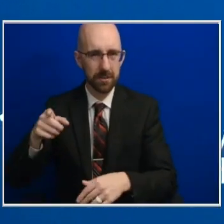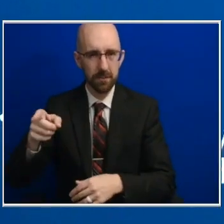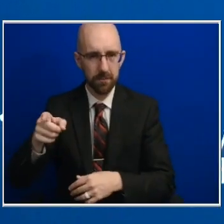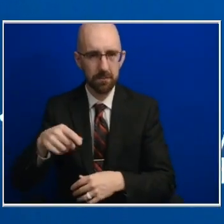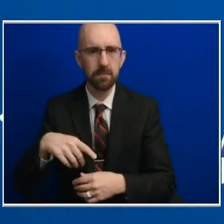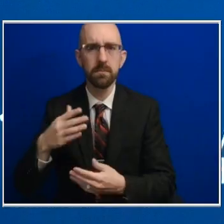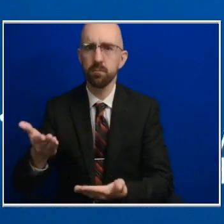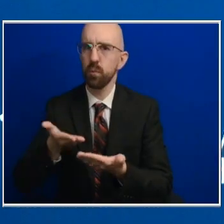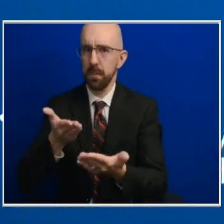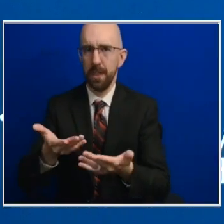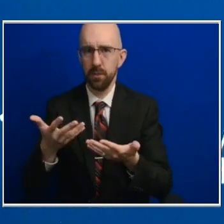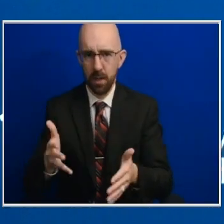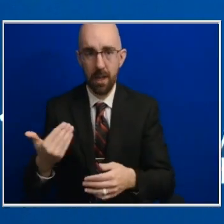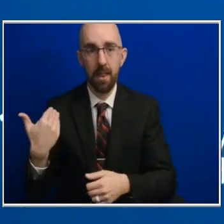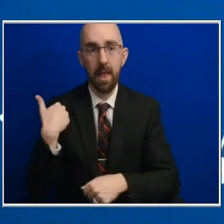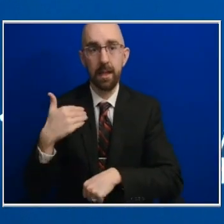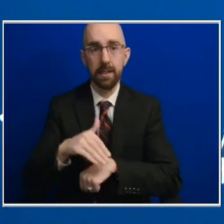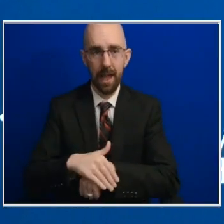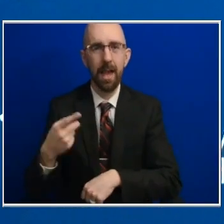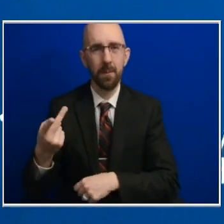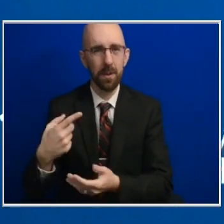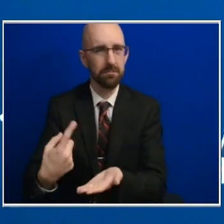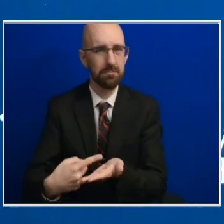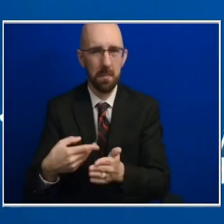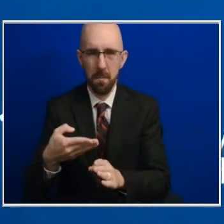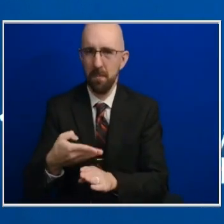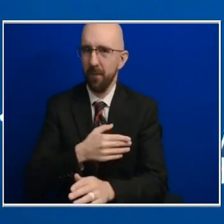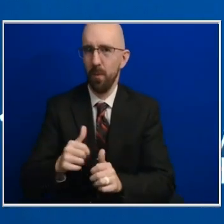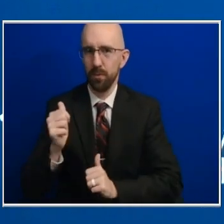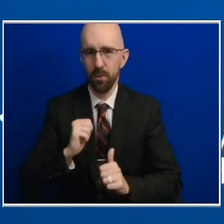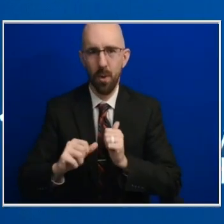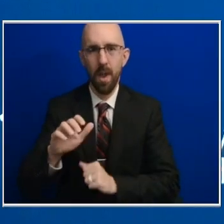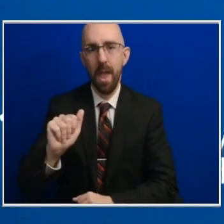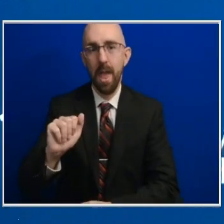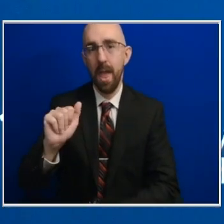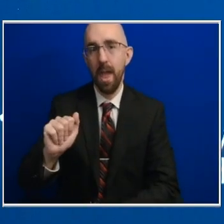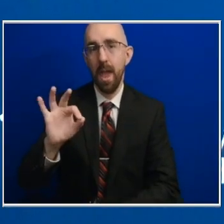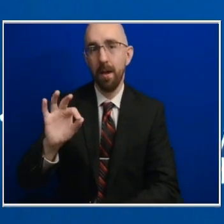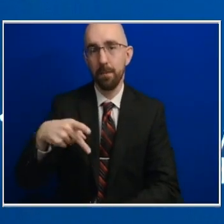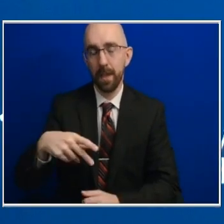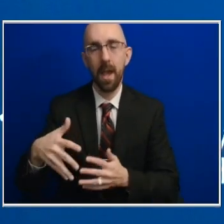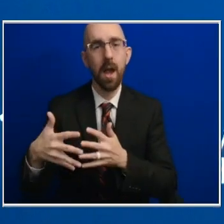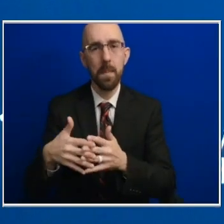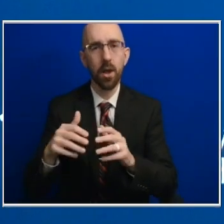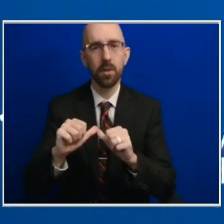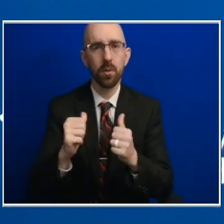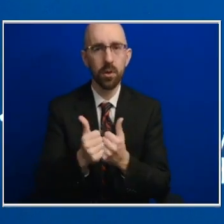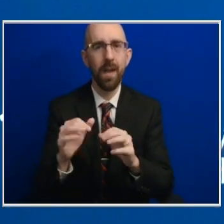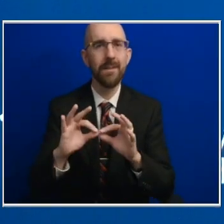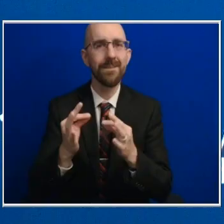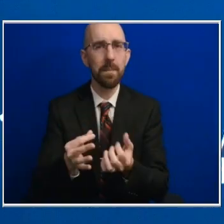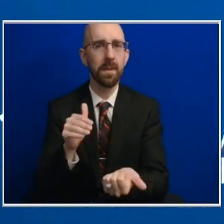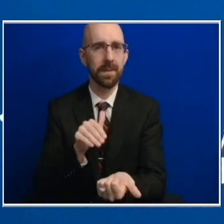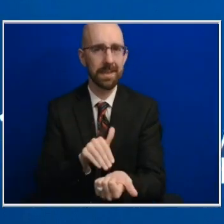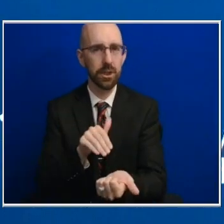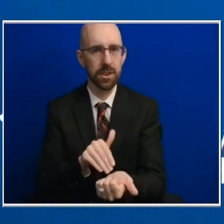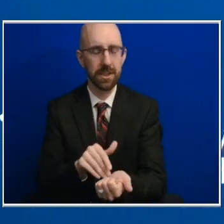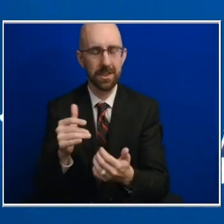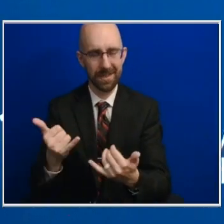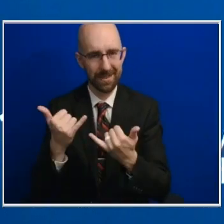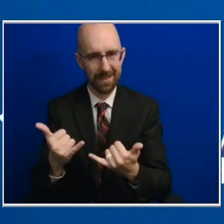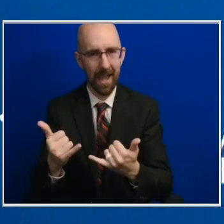And last night, Steve, we were talking right before the show, AAFP, the American Association of Family Physicians, has now just dropped